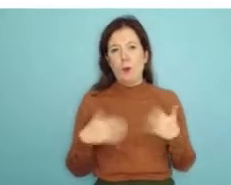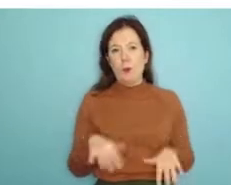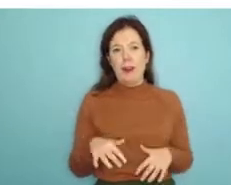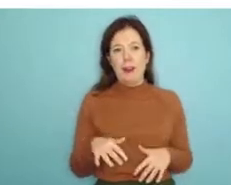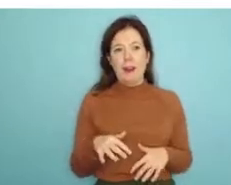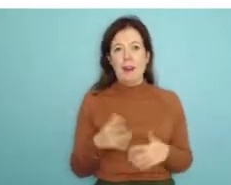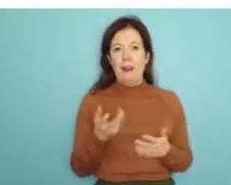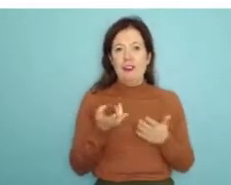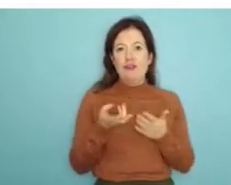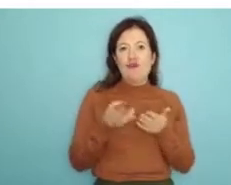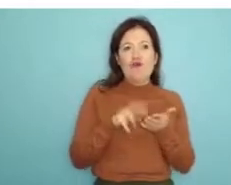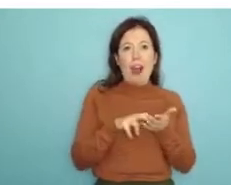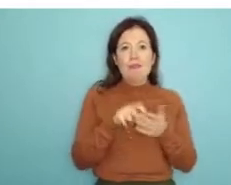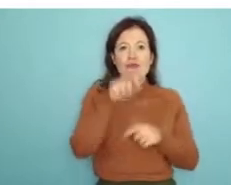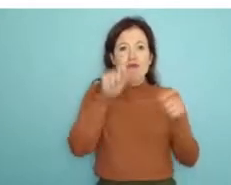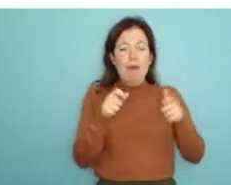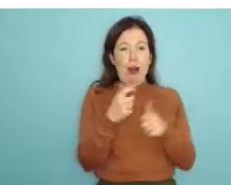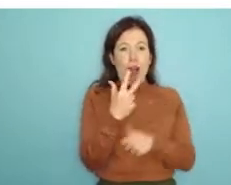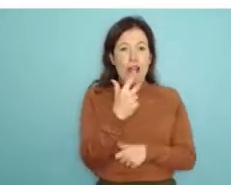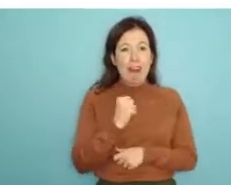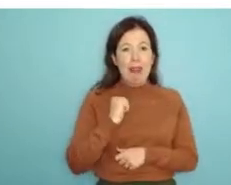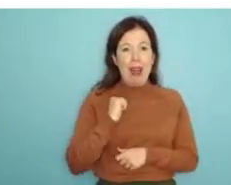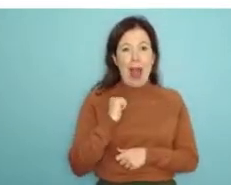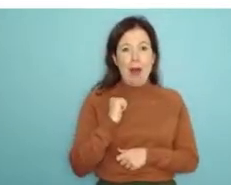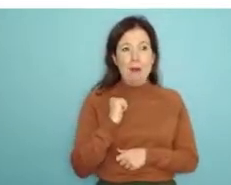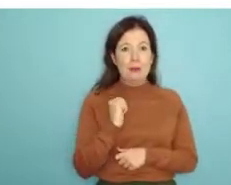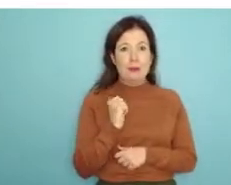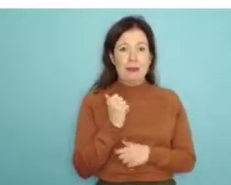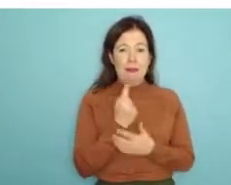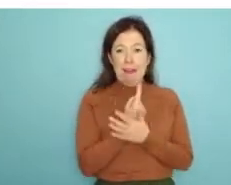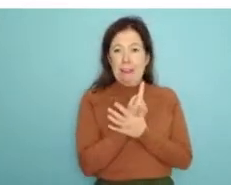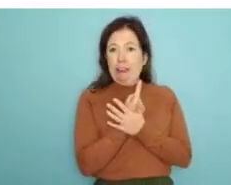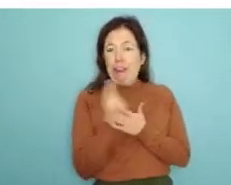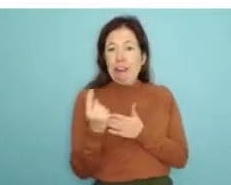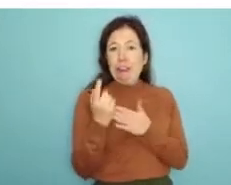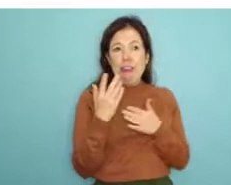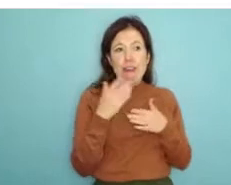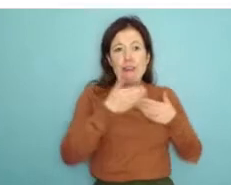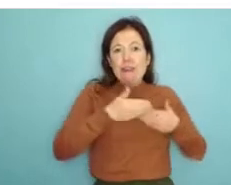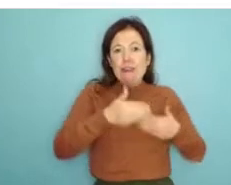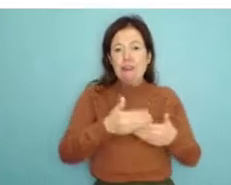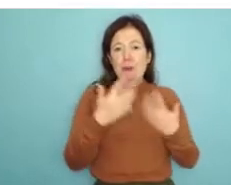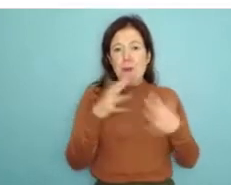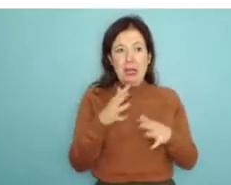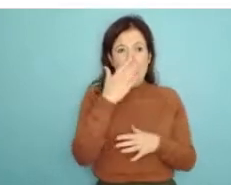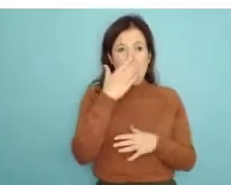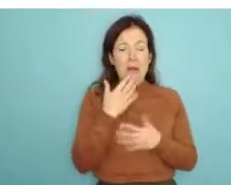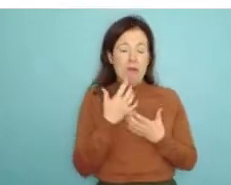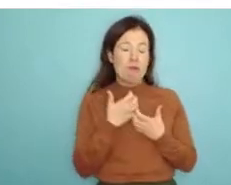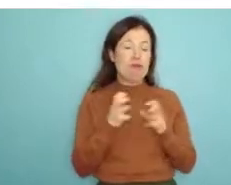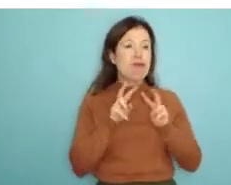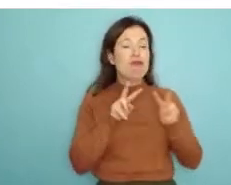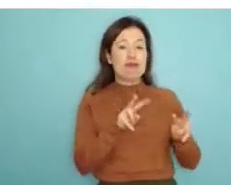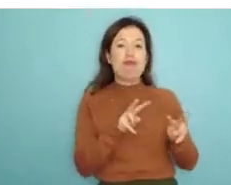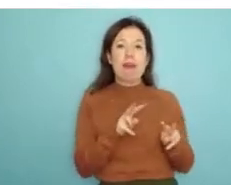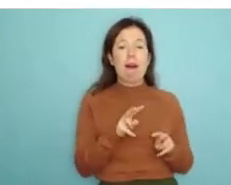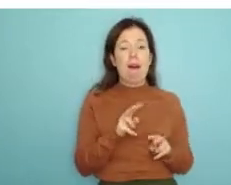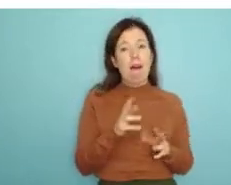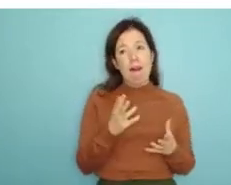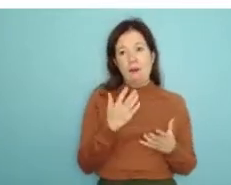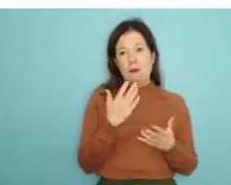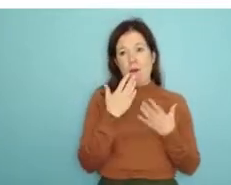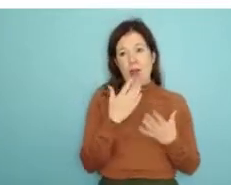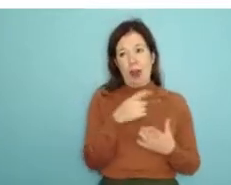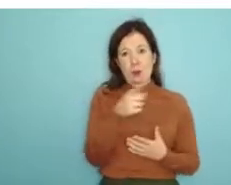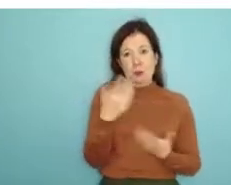registered participants and great numbers attending at every single session. So I think it's just a big thank you for joining this week. Whether you're